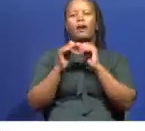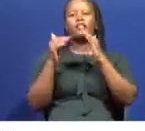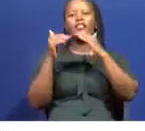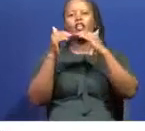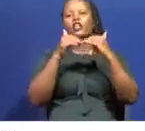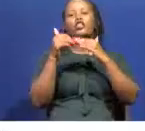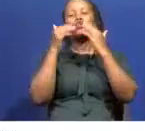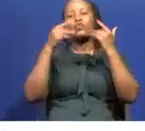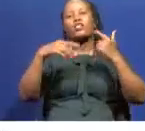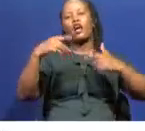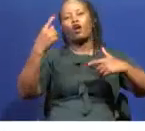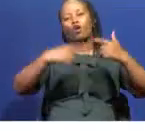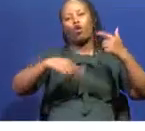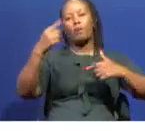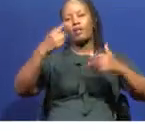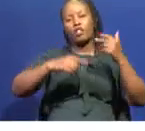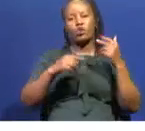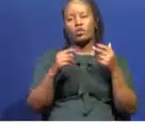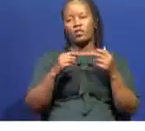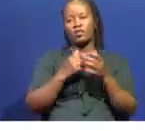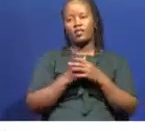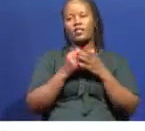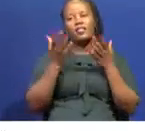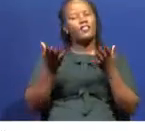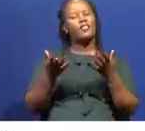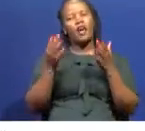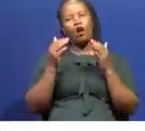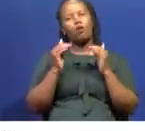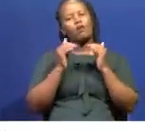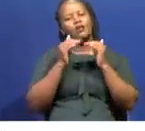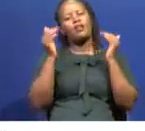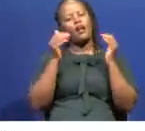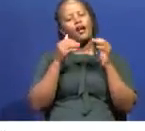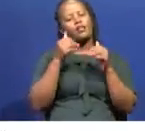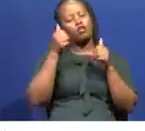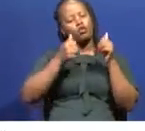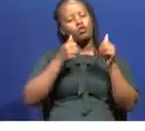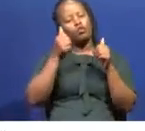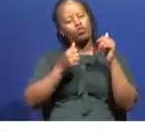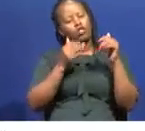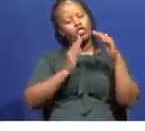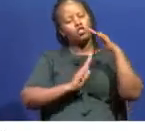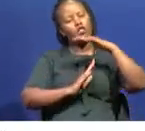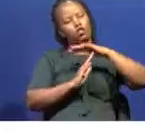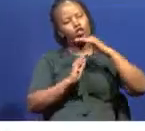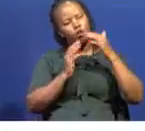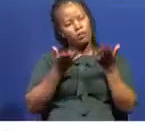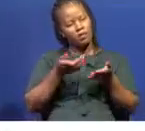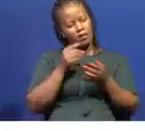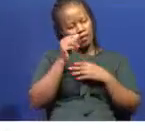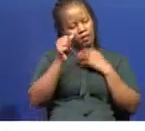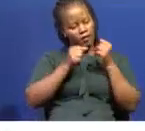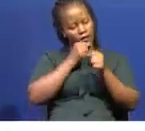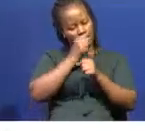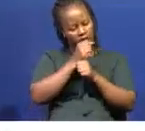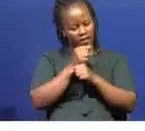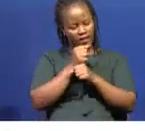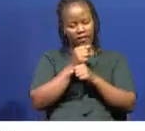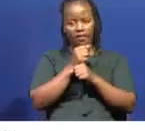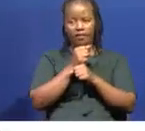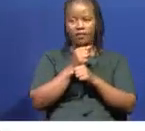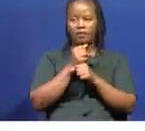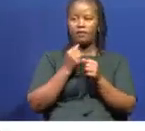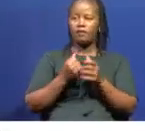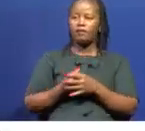and also the Sunshine Development Tour. What ranks top amongst all these events this year for you? Definitely